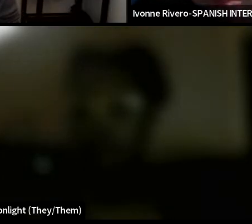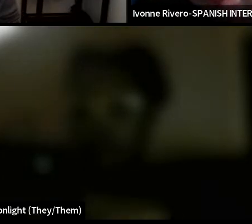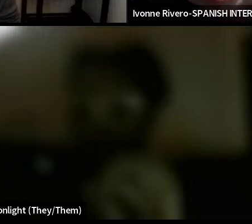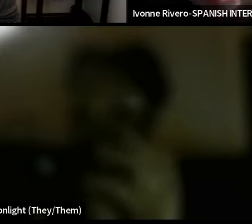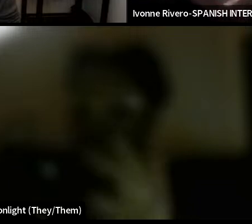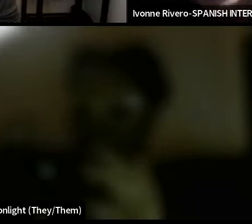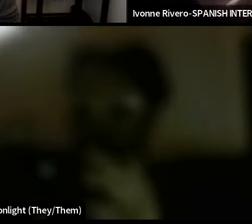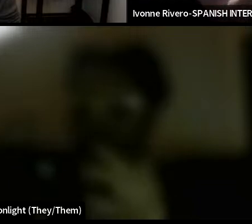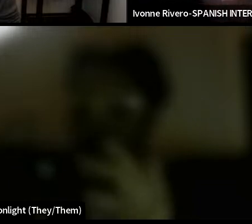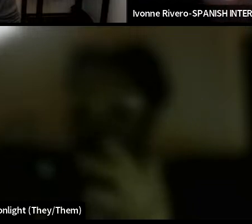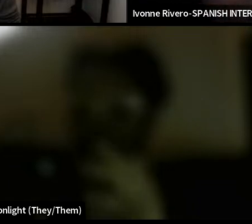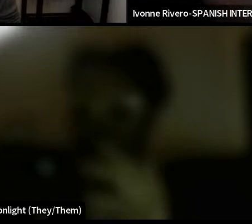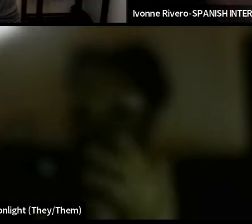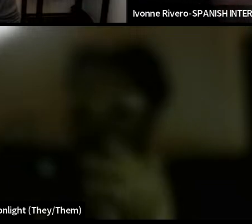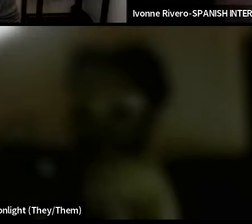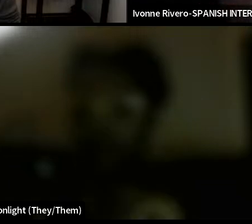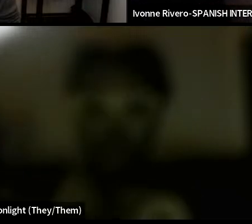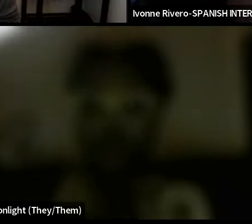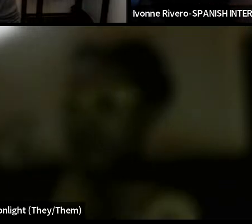Okay.